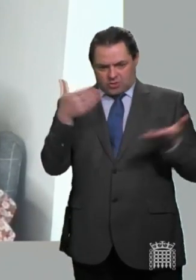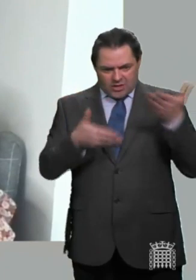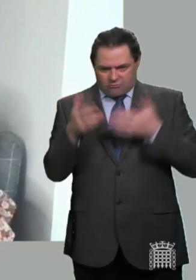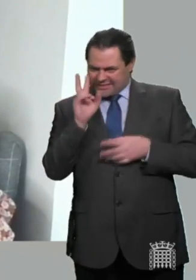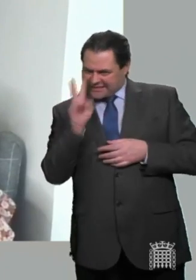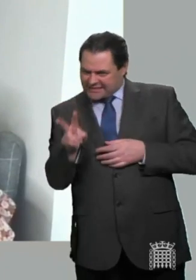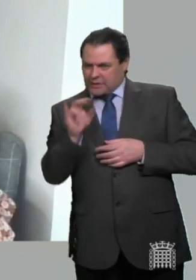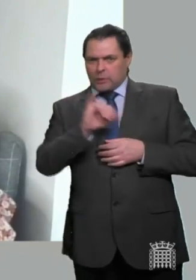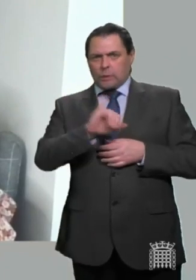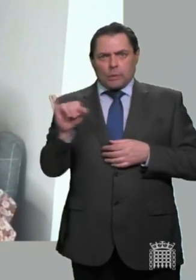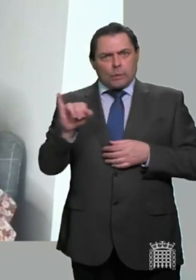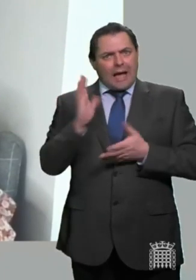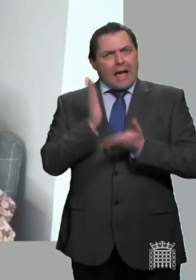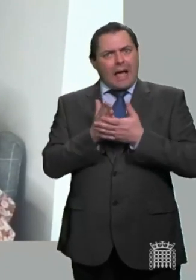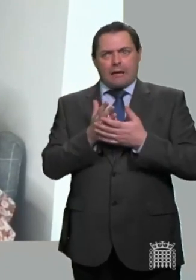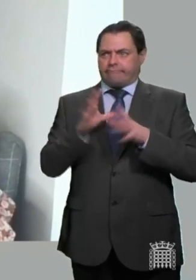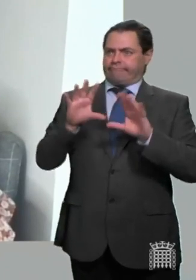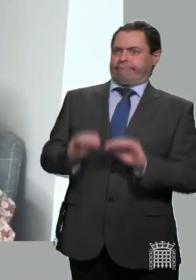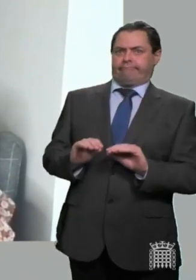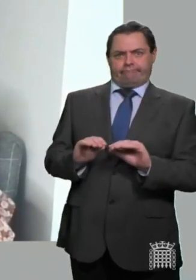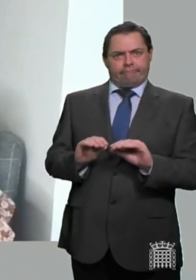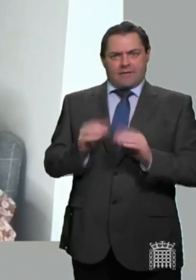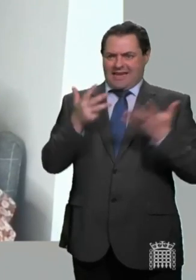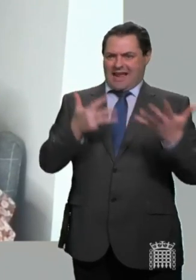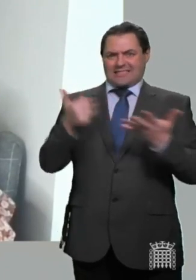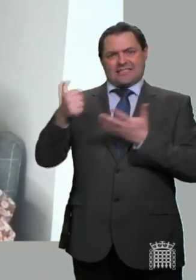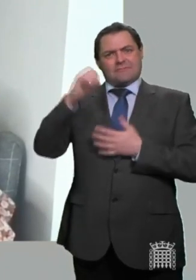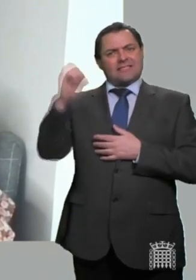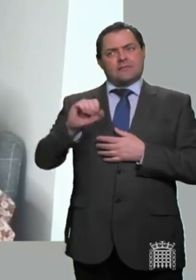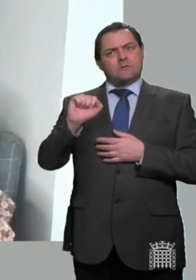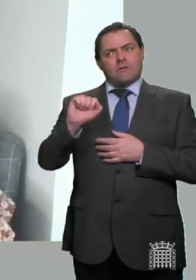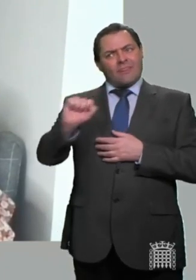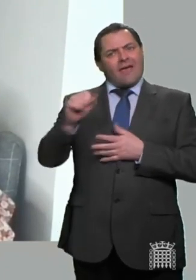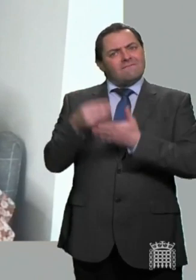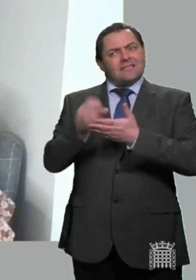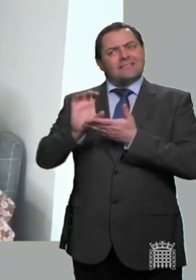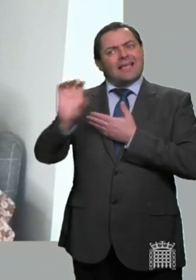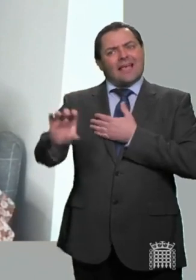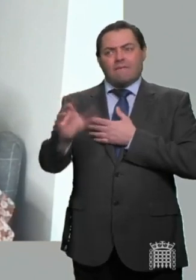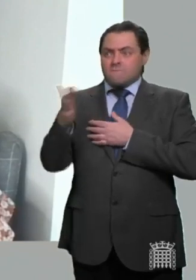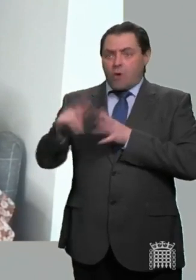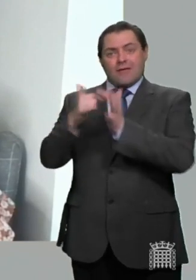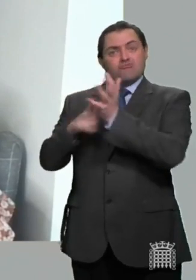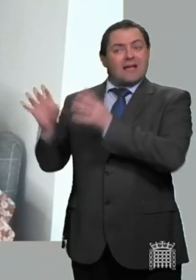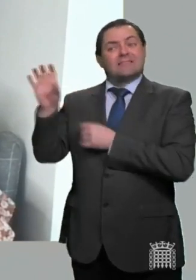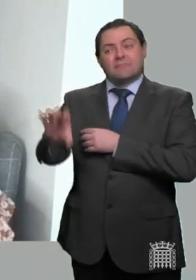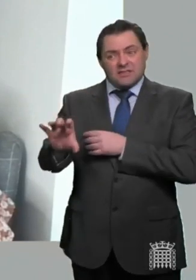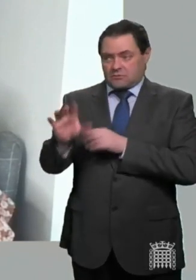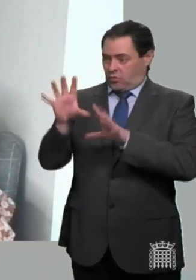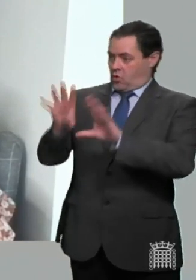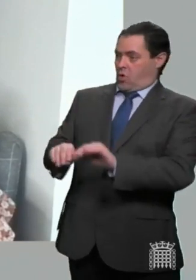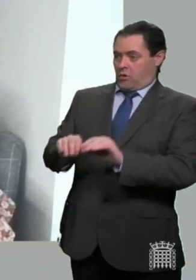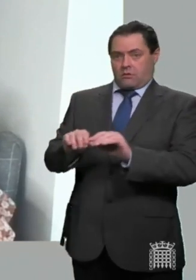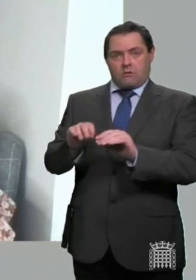who participate in the programme, are set to lose 96% of their funding as a result of the UK government's decision to pull the plug on Erasmus+.